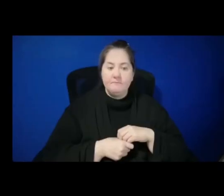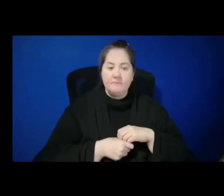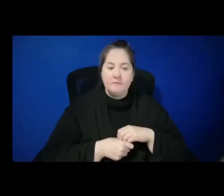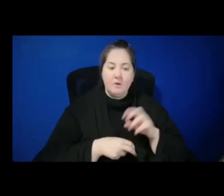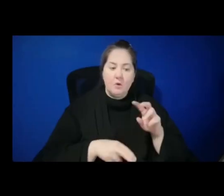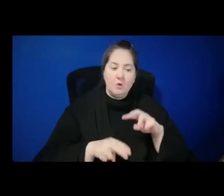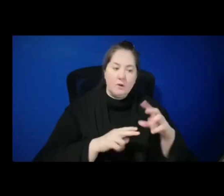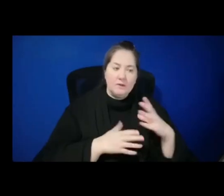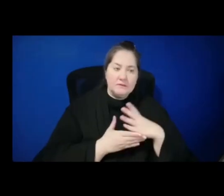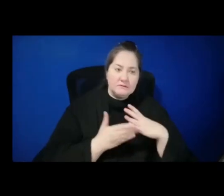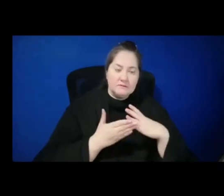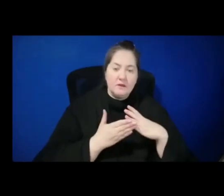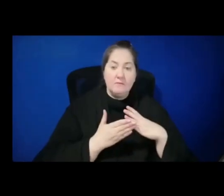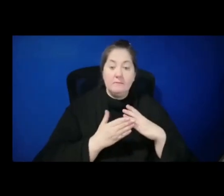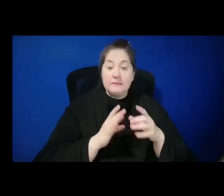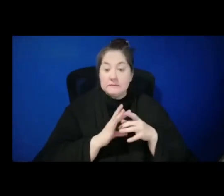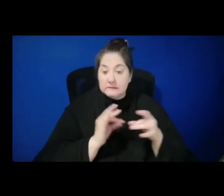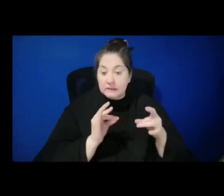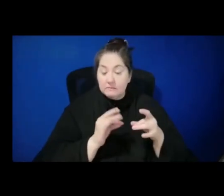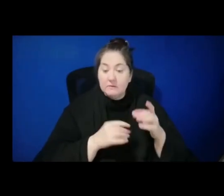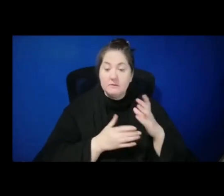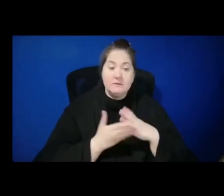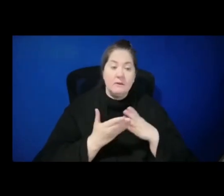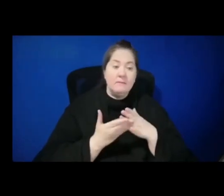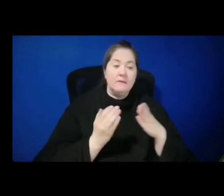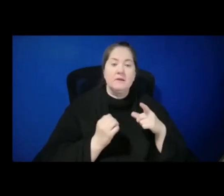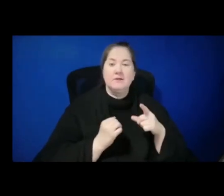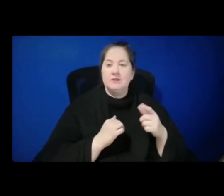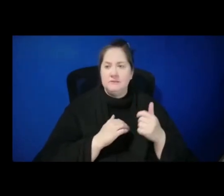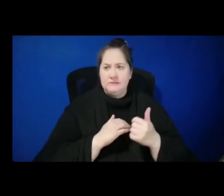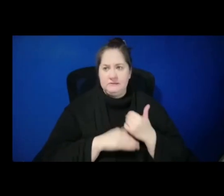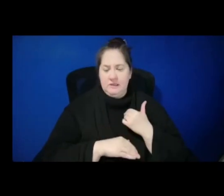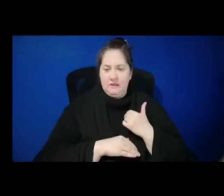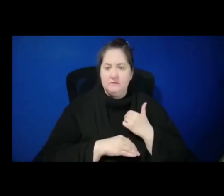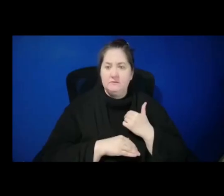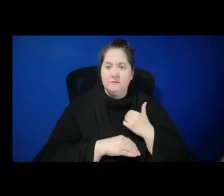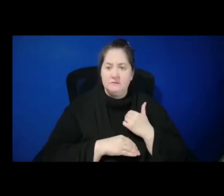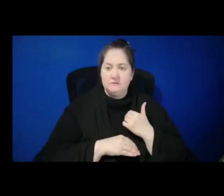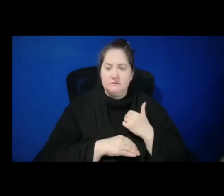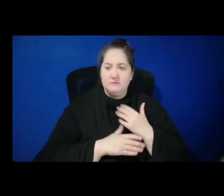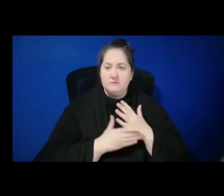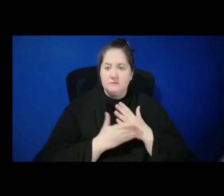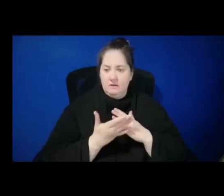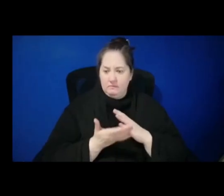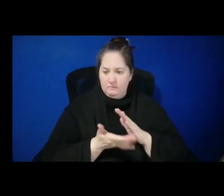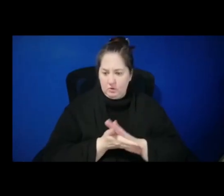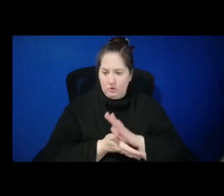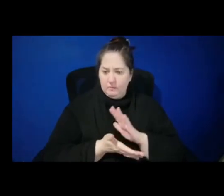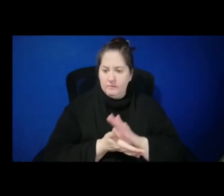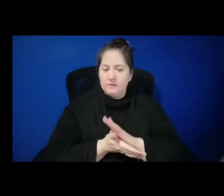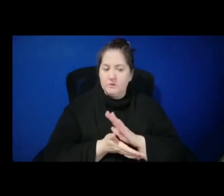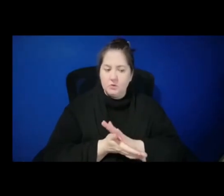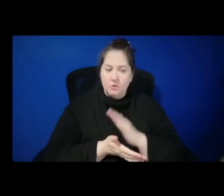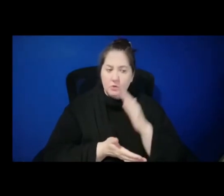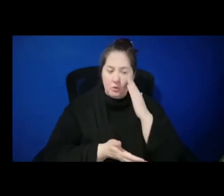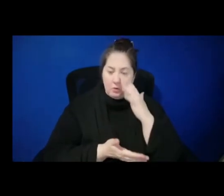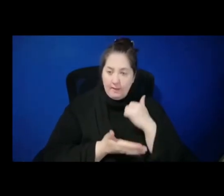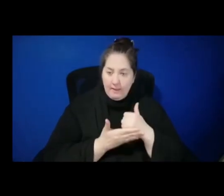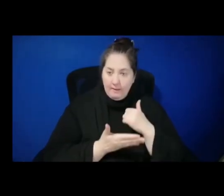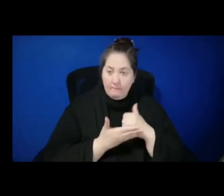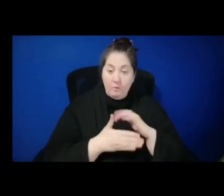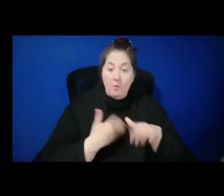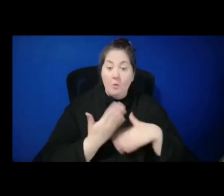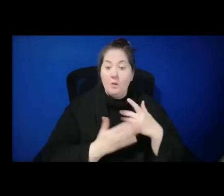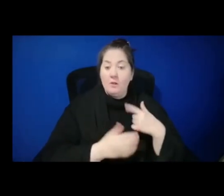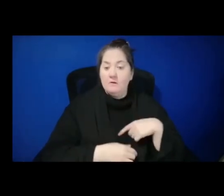at some of the statements and some of the things. She personally sent me some documents that she knows that will help all of